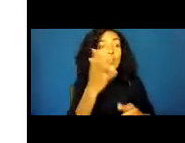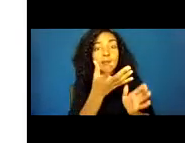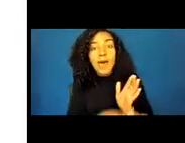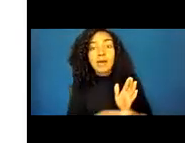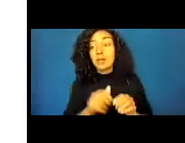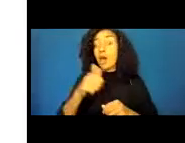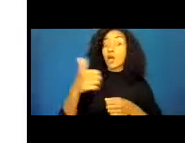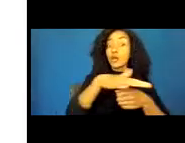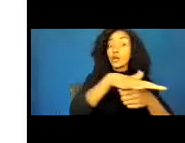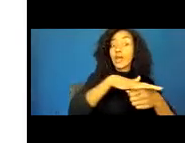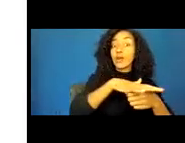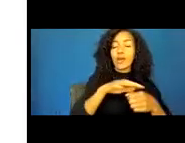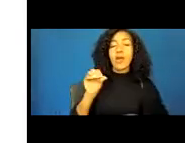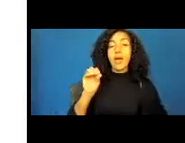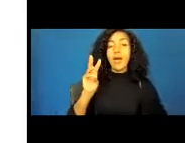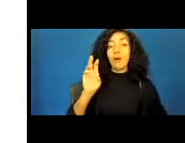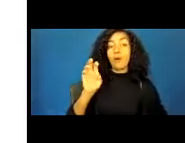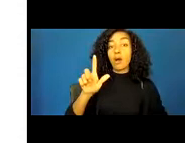is really